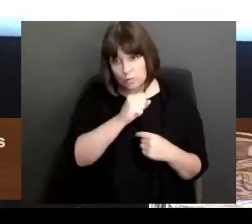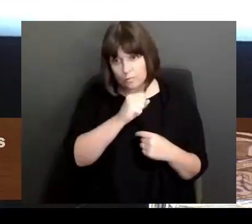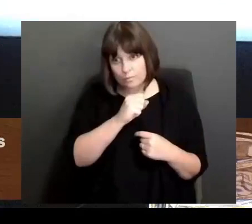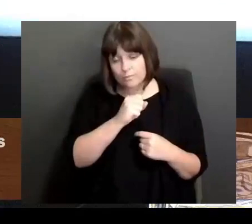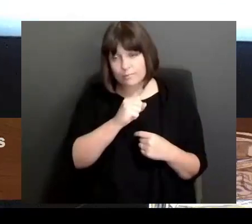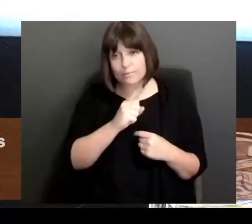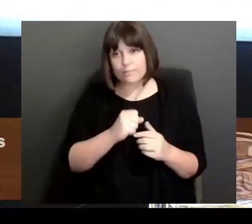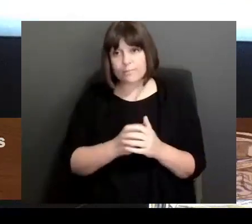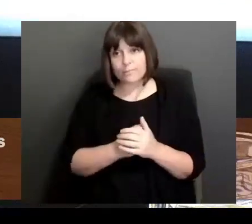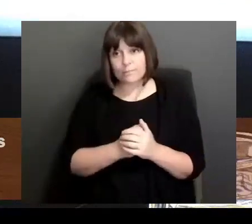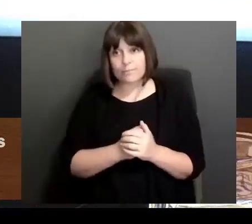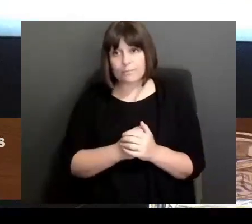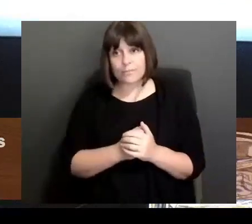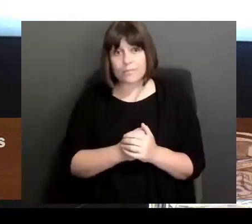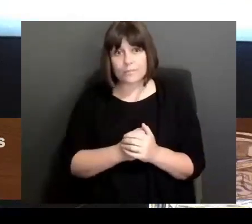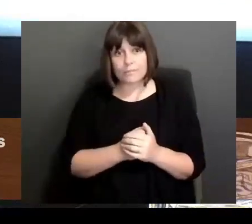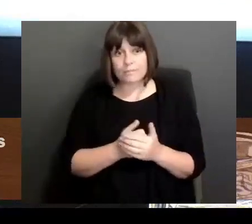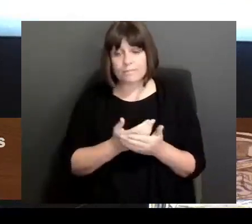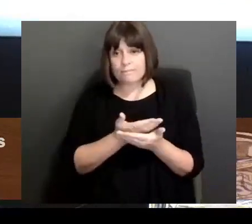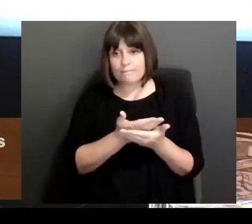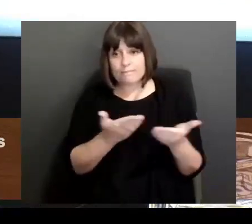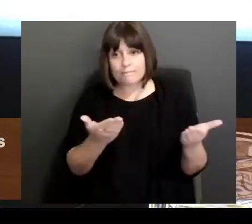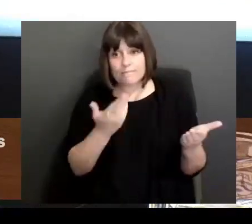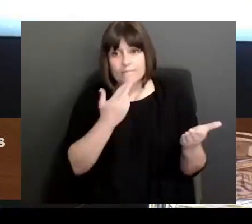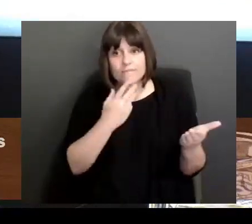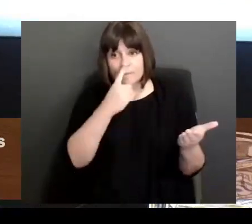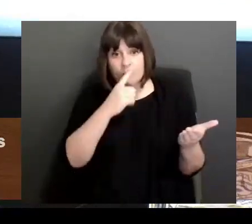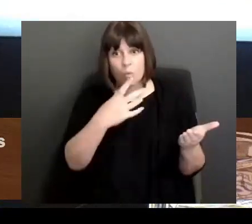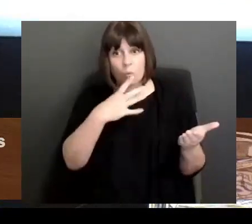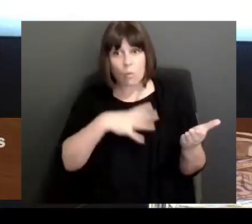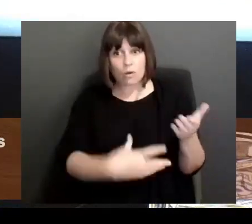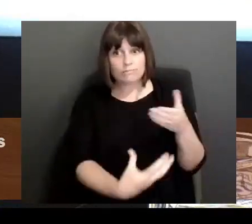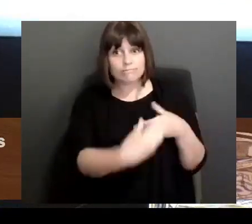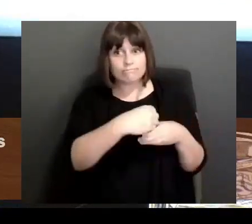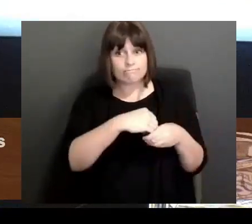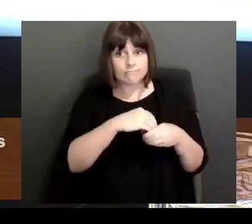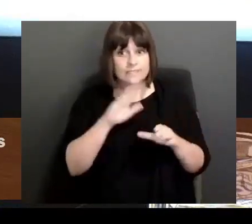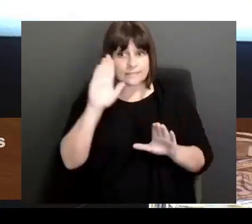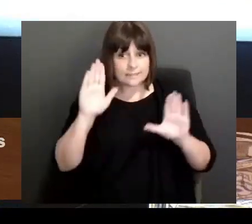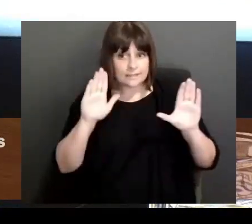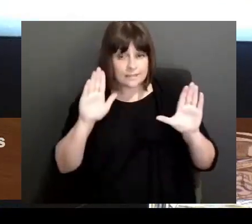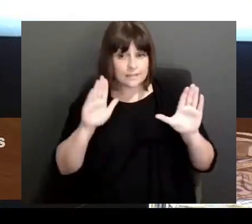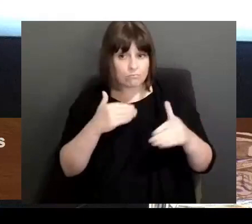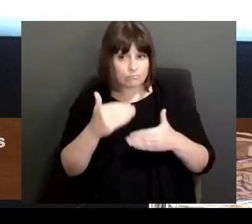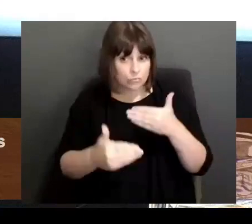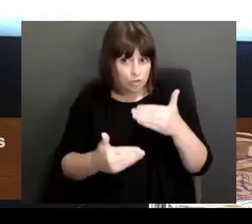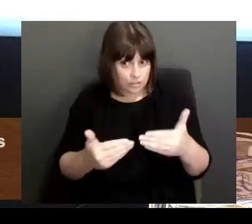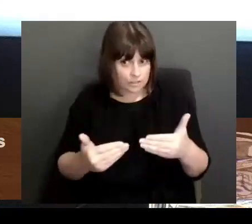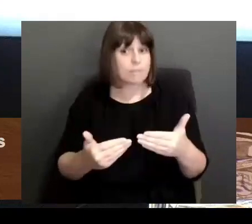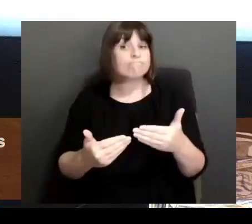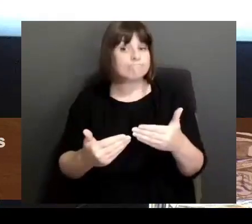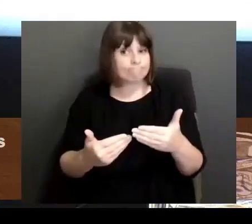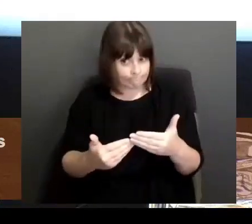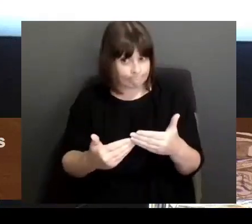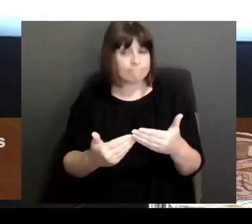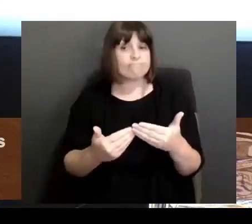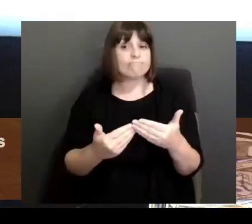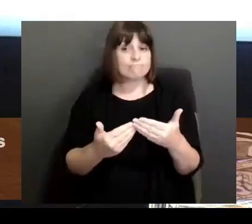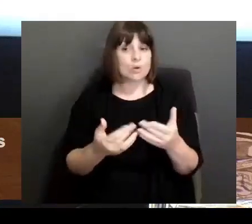that wish to participate in a tender process that will be opening up in the next few